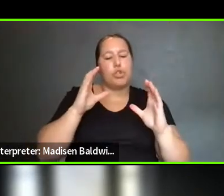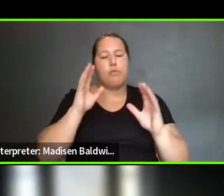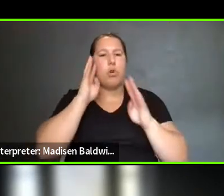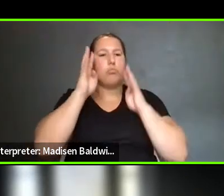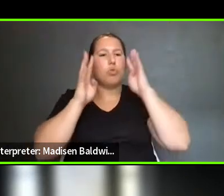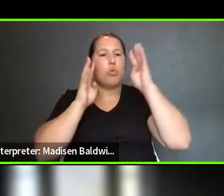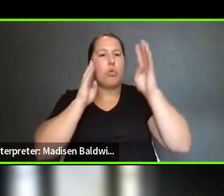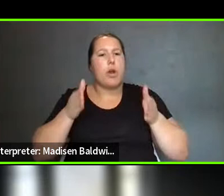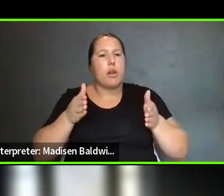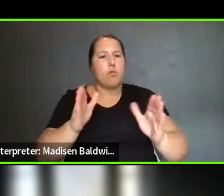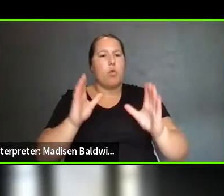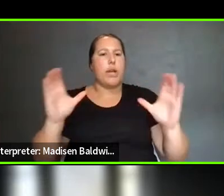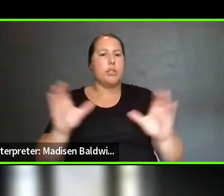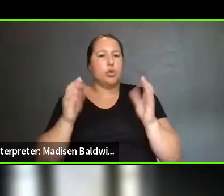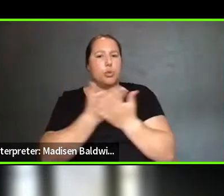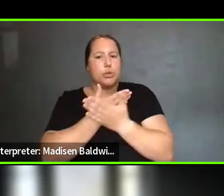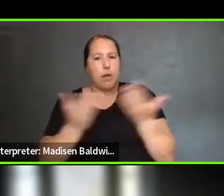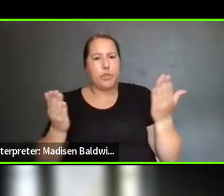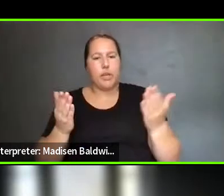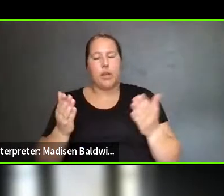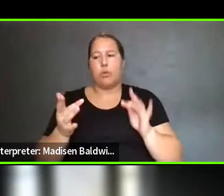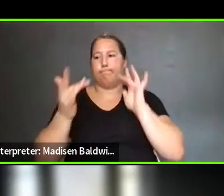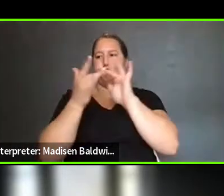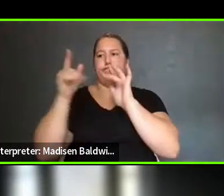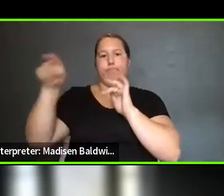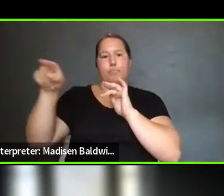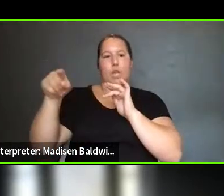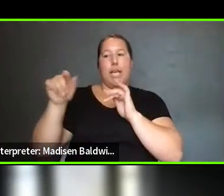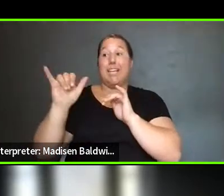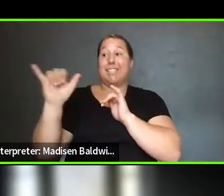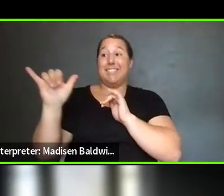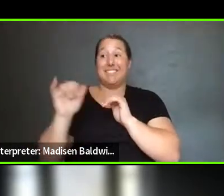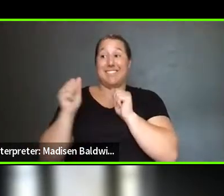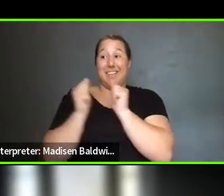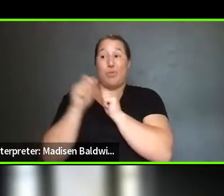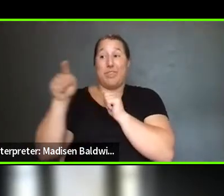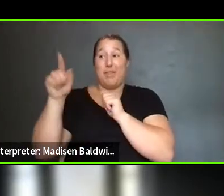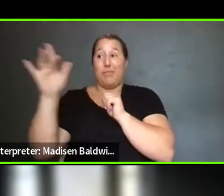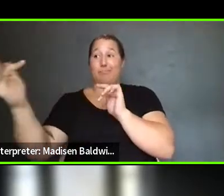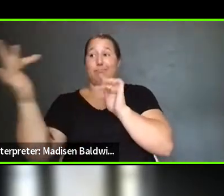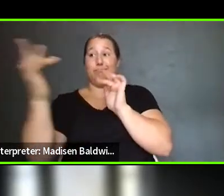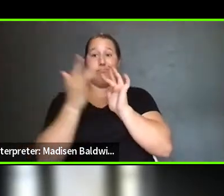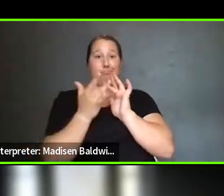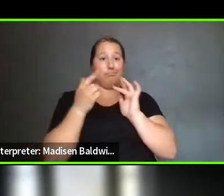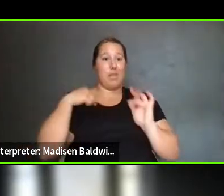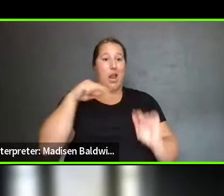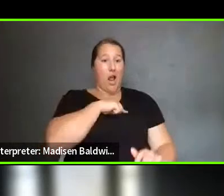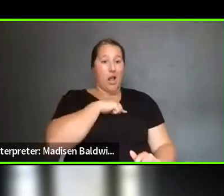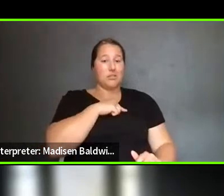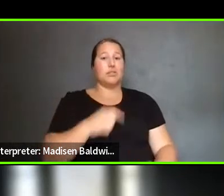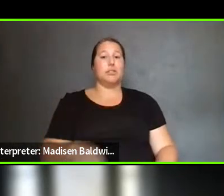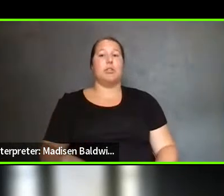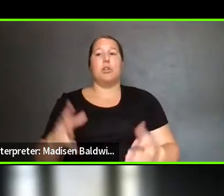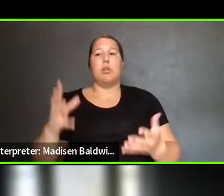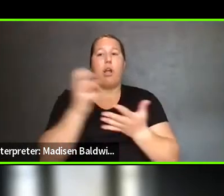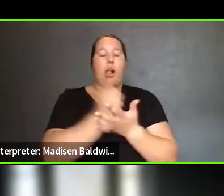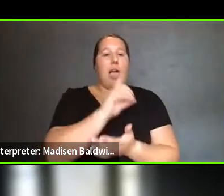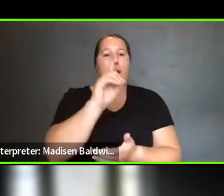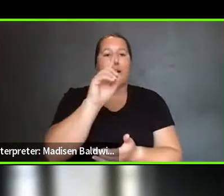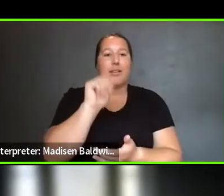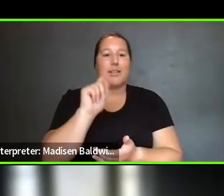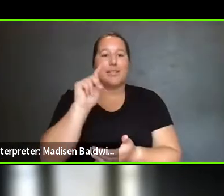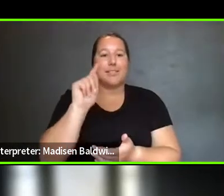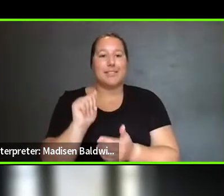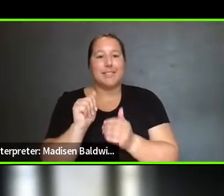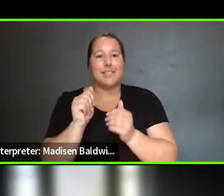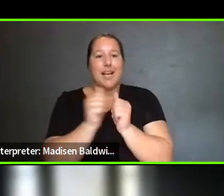out to them, but vice versa. We've both shared our dashboards to see what data each other is collecting. Is there better